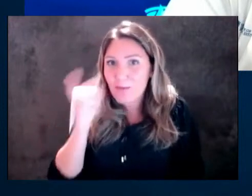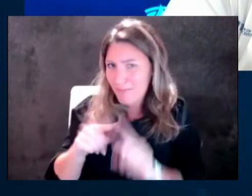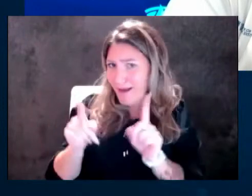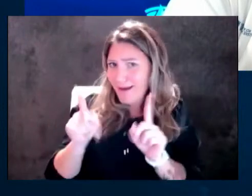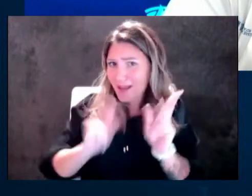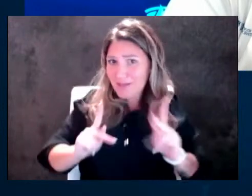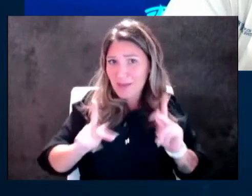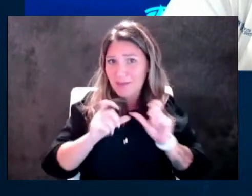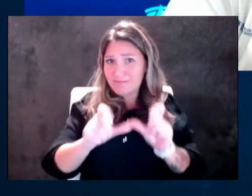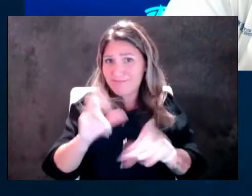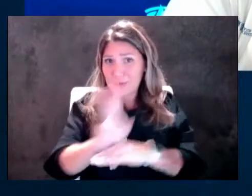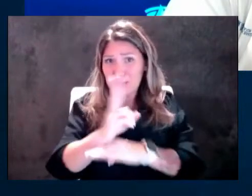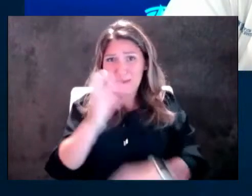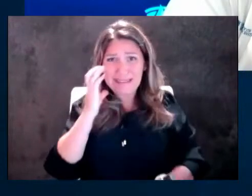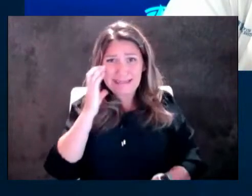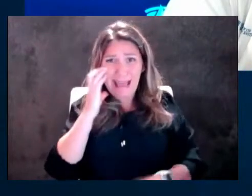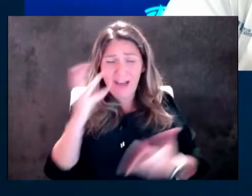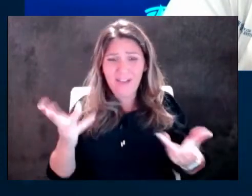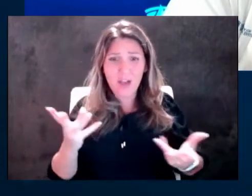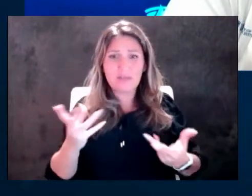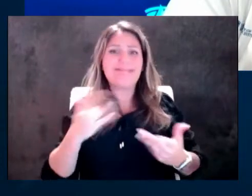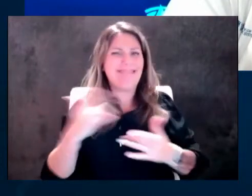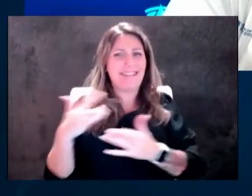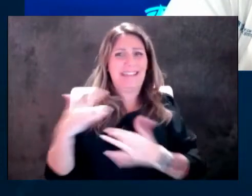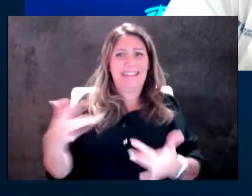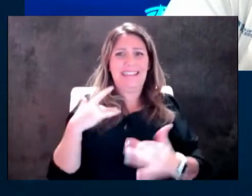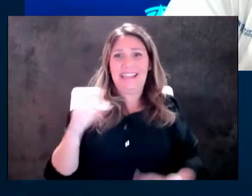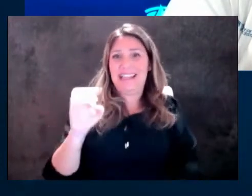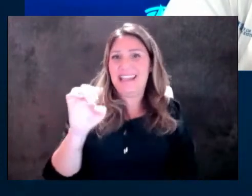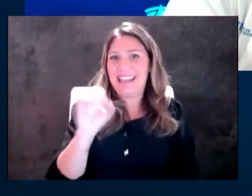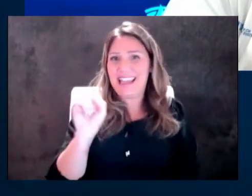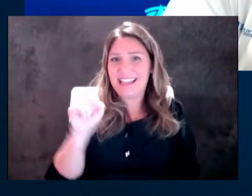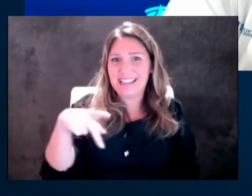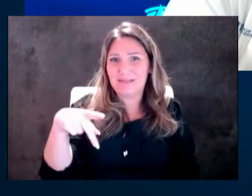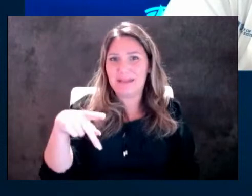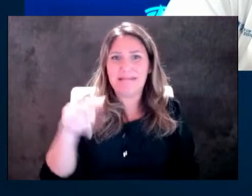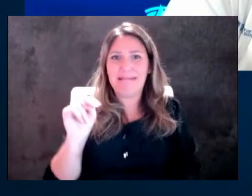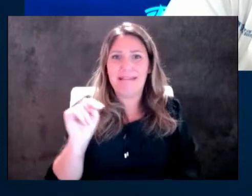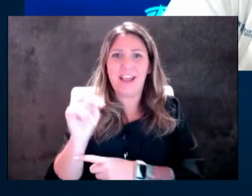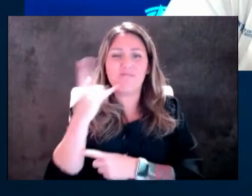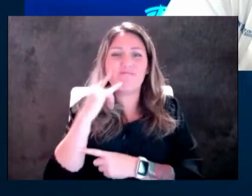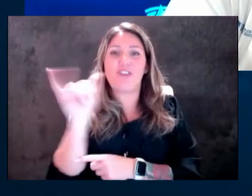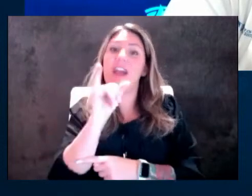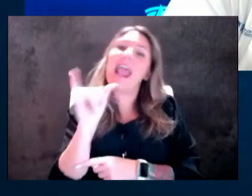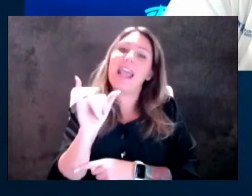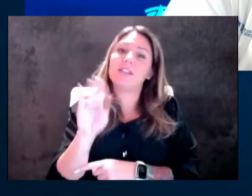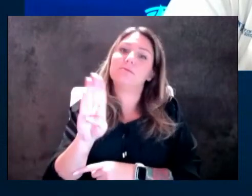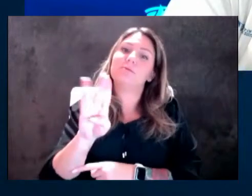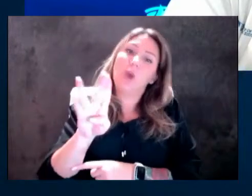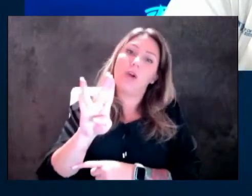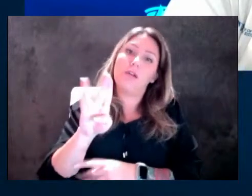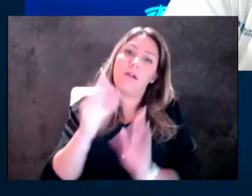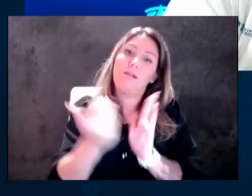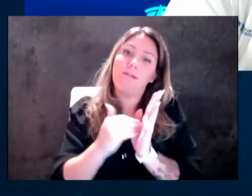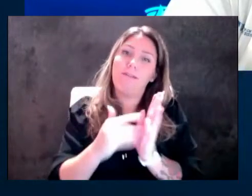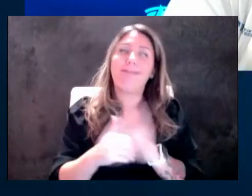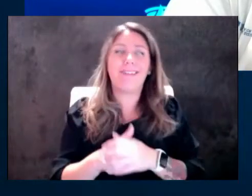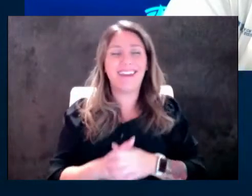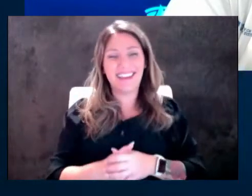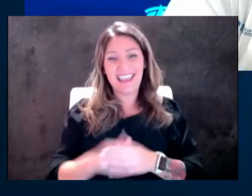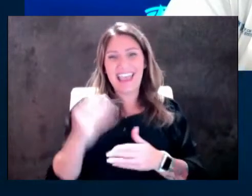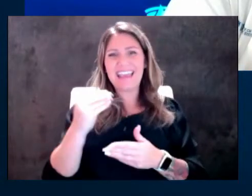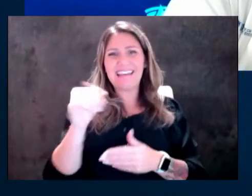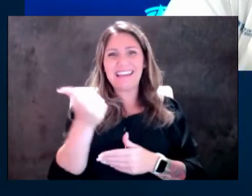hours a day. So. Yeah, I do tend to get on my cell phone, ESPN forever, and of course Star Trek. Yeah. All right, so let's see first if there's any reporter questions out there, since